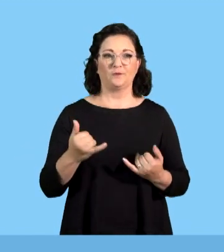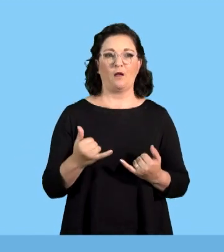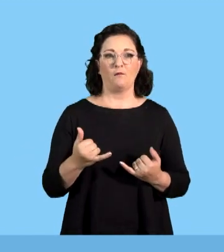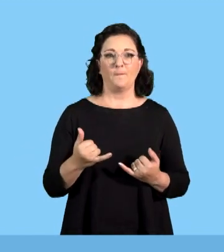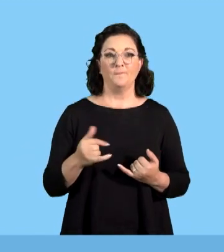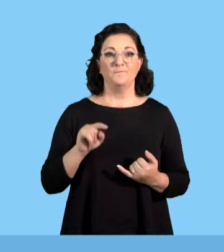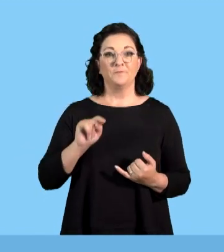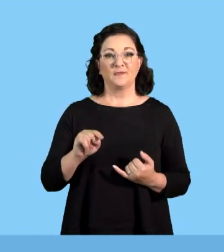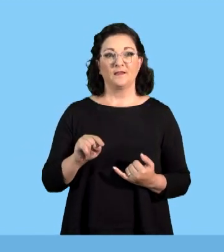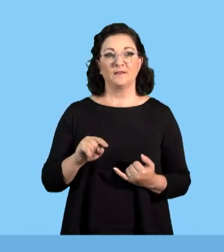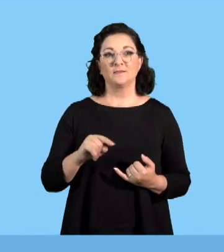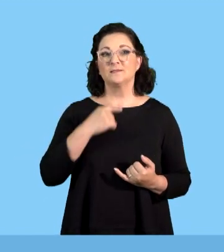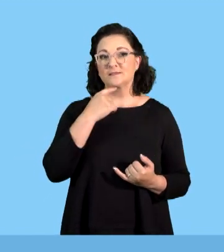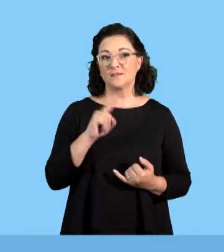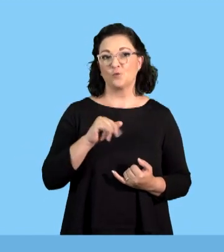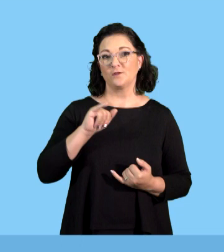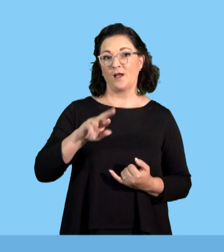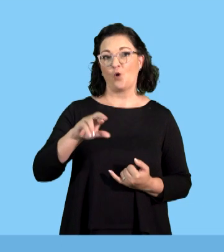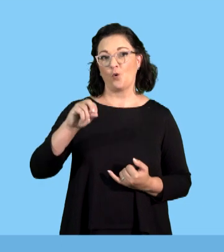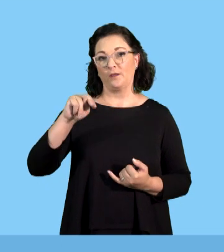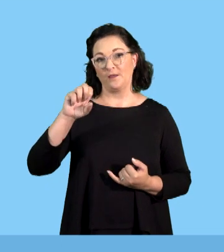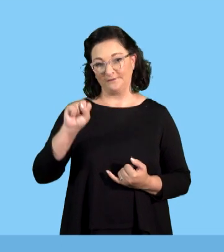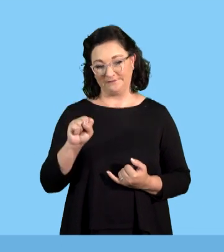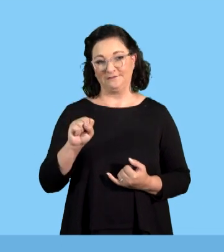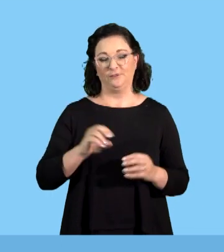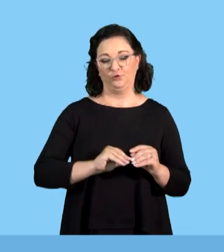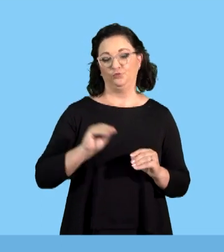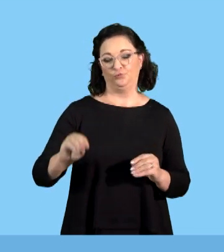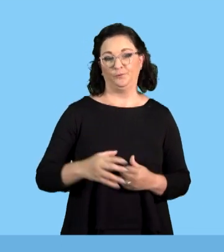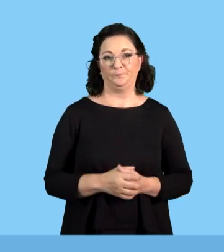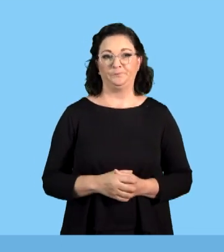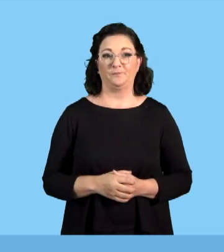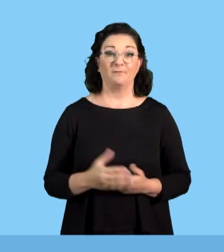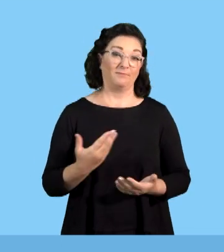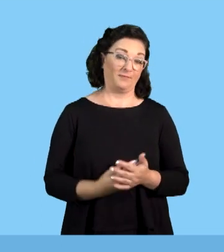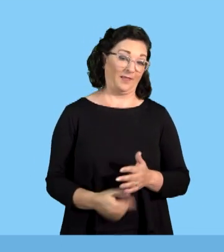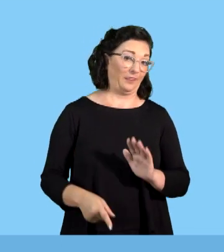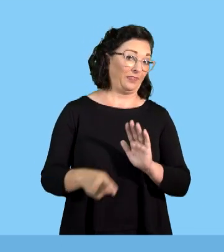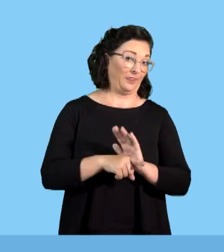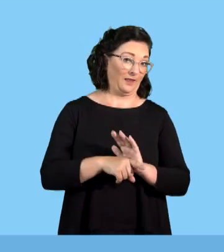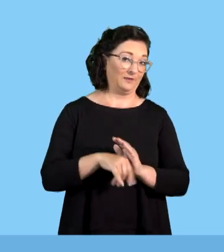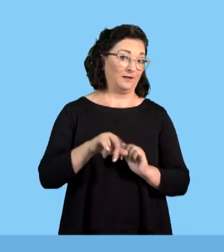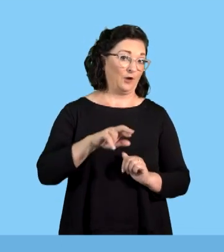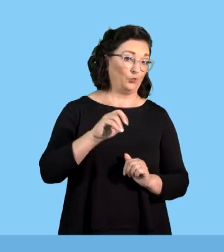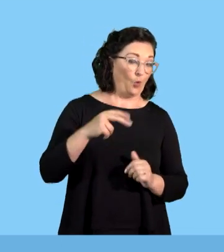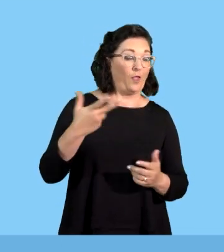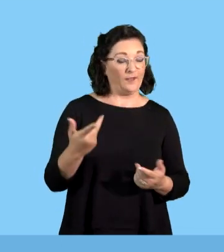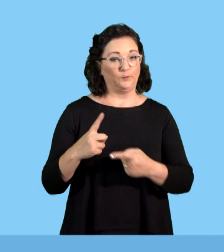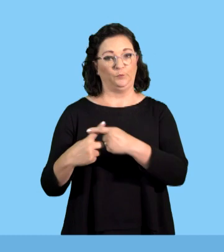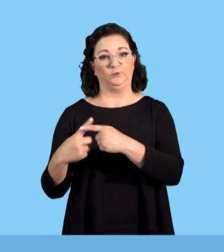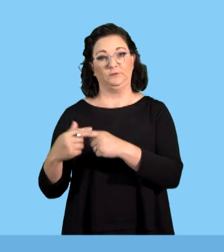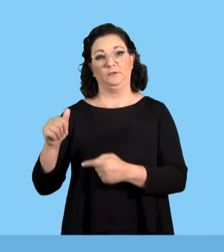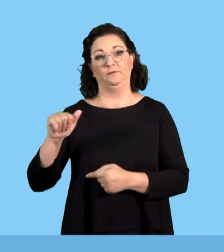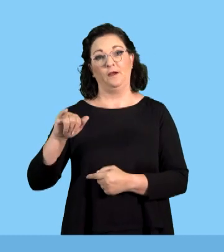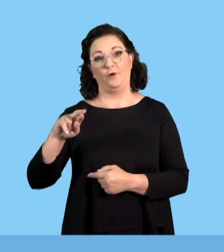now electrically charged, they are known as your ions. We can have a negative ion and a positive